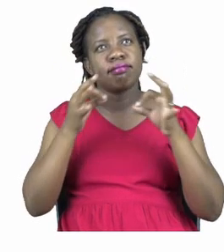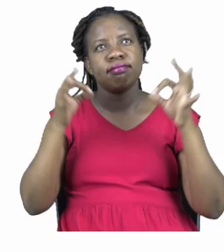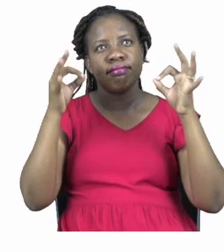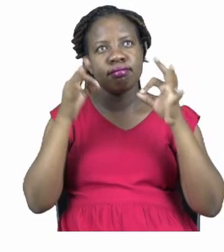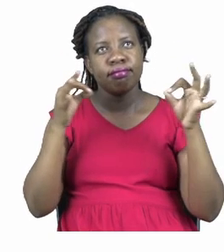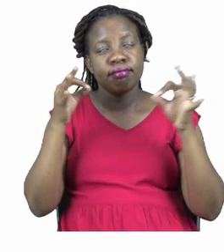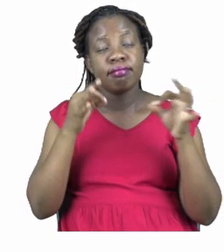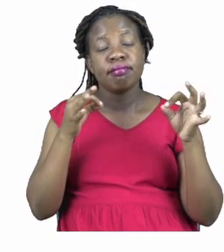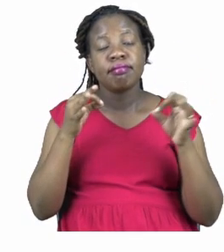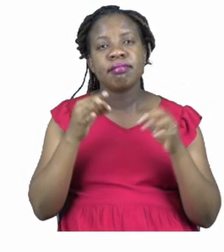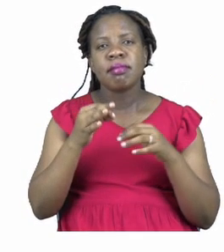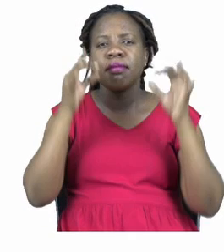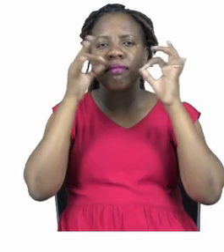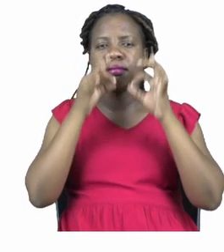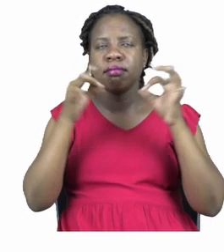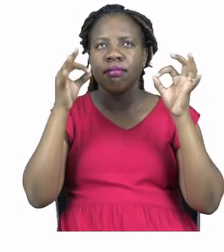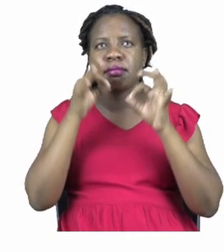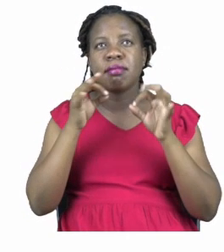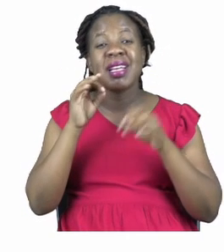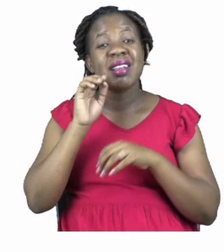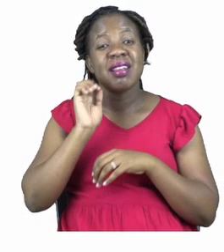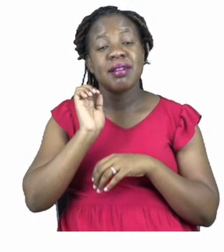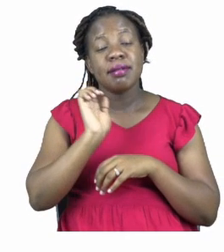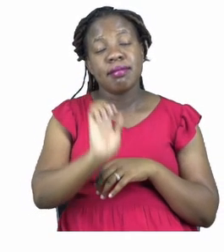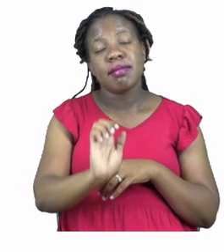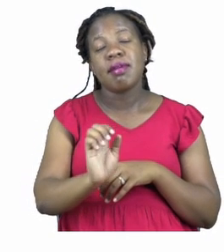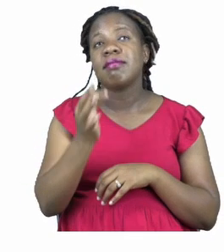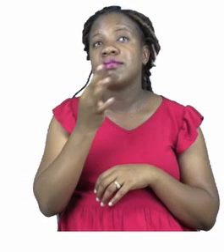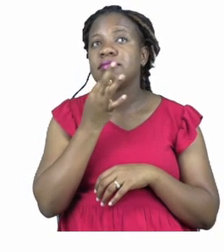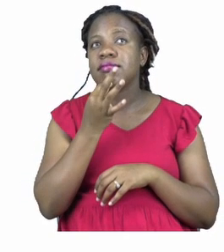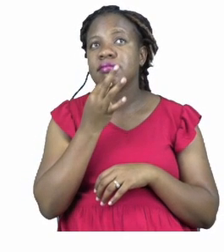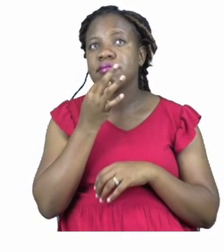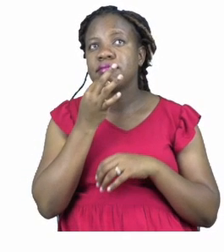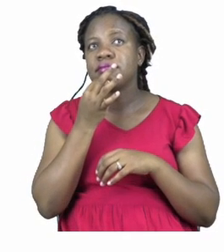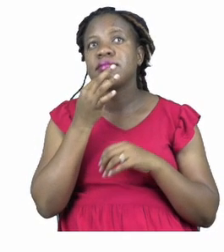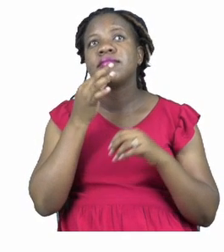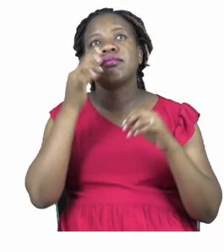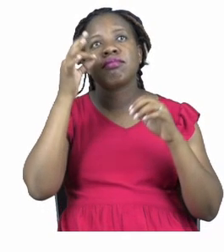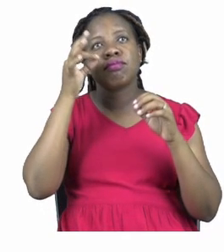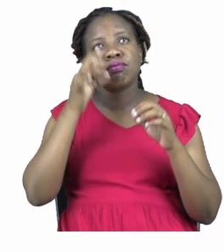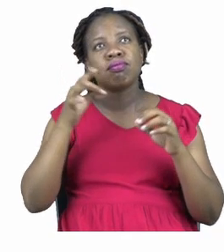song. He likes dancing too.